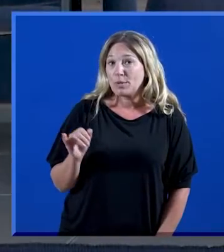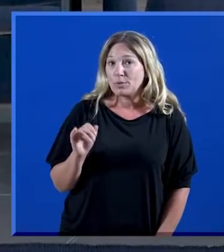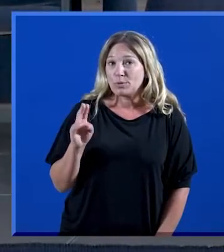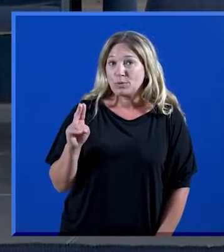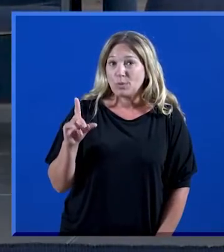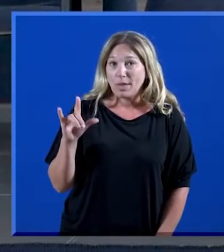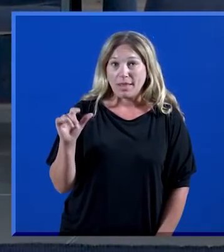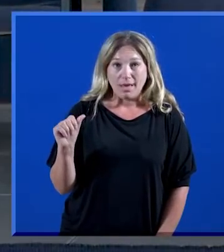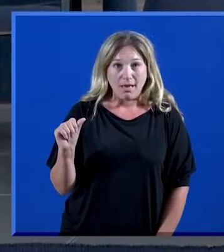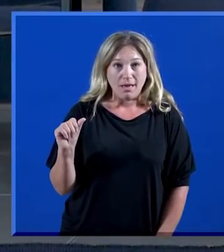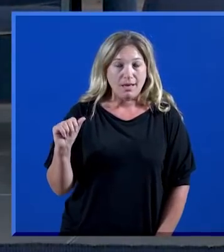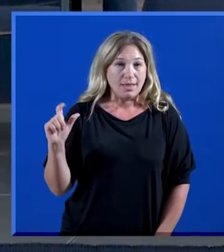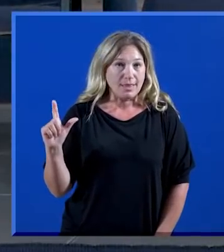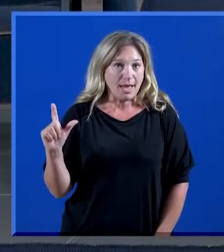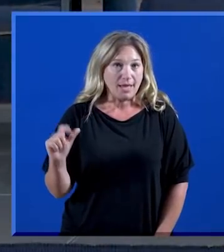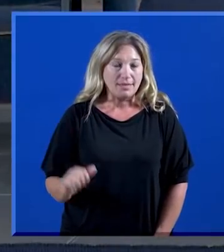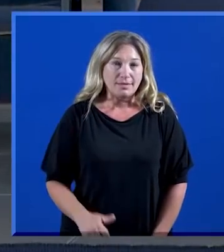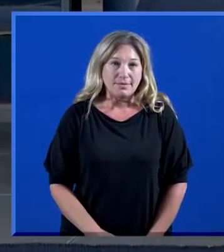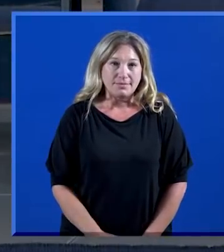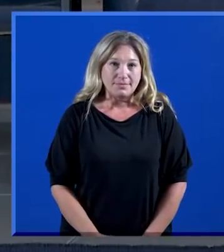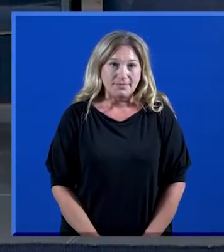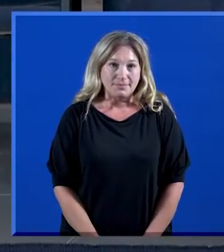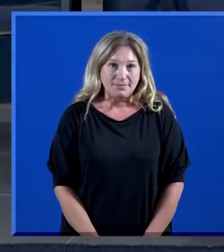Julia Lang.